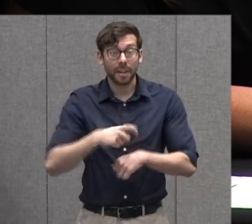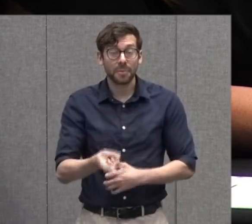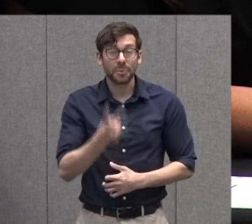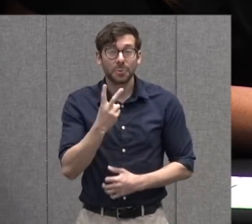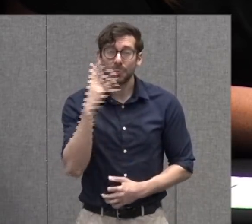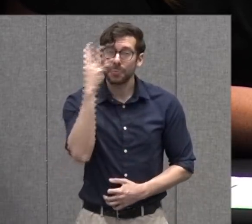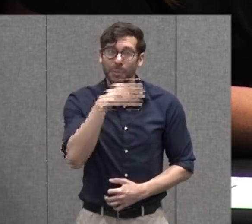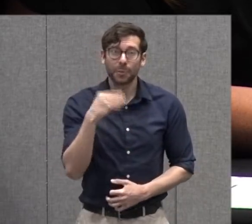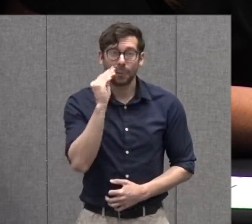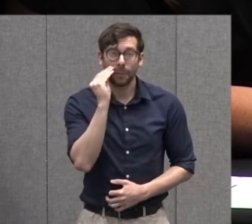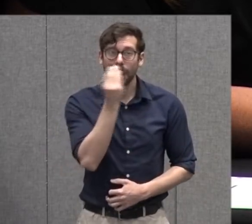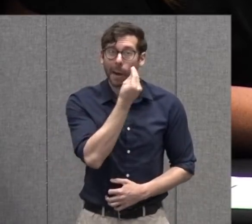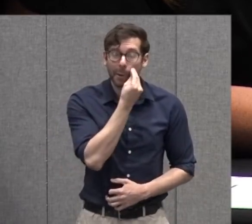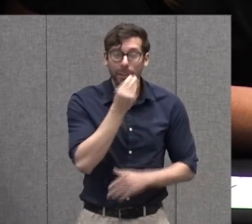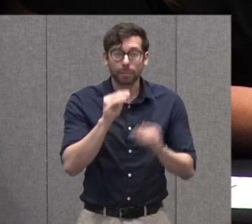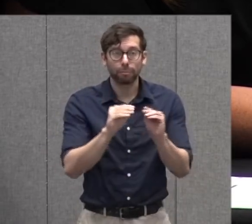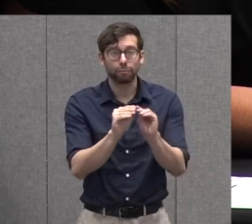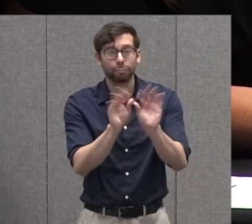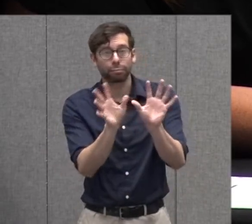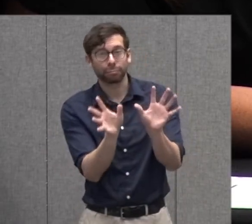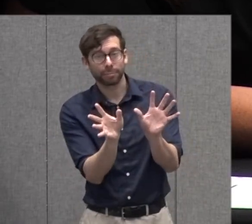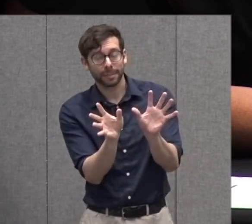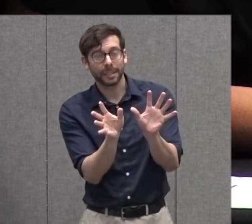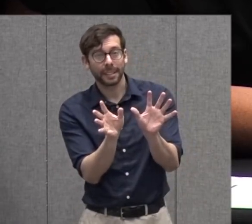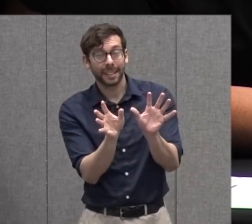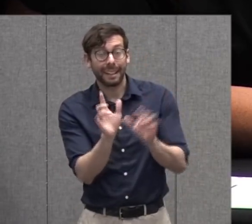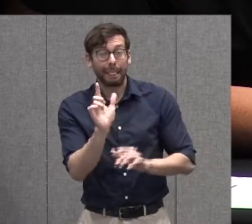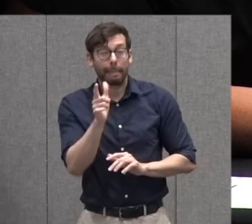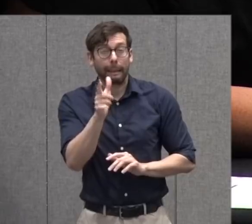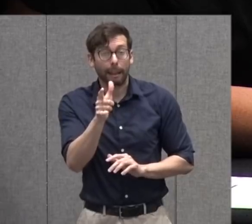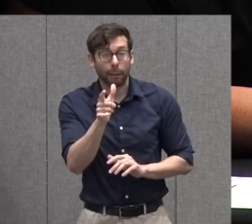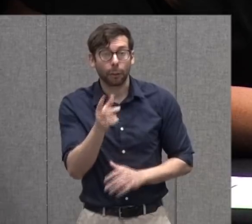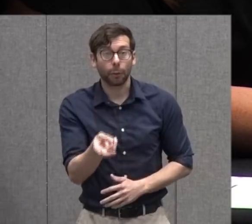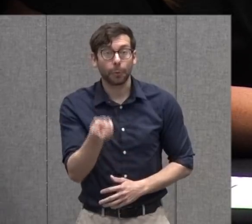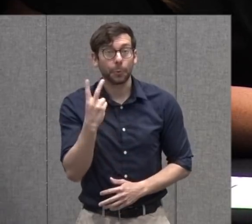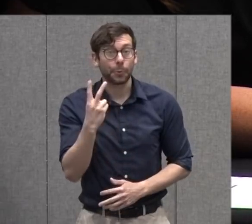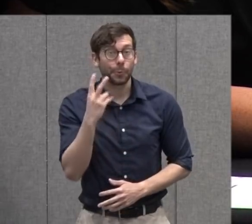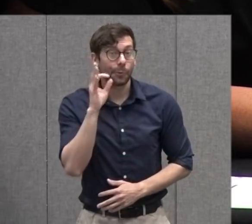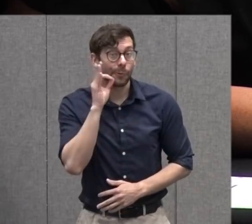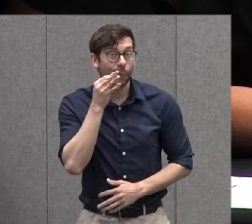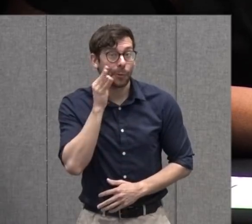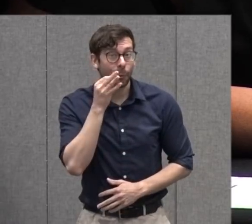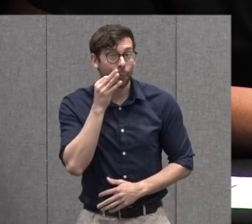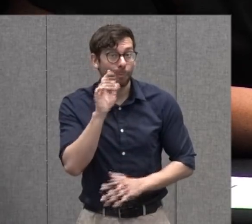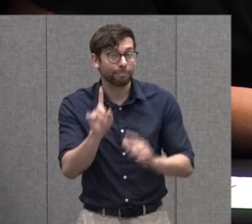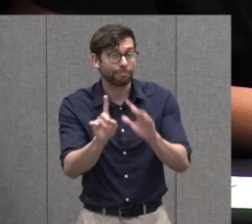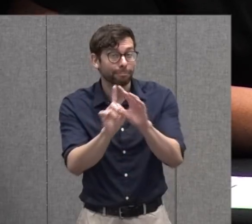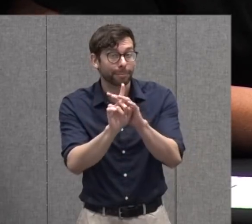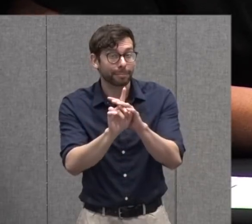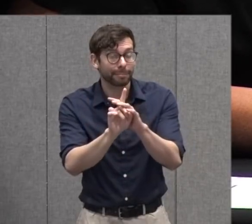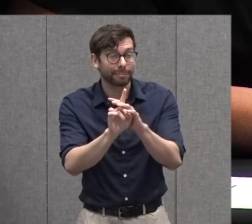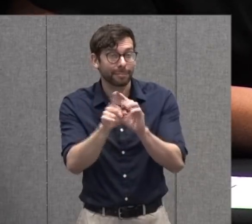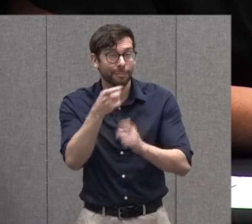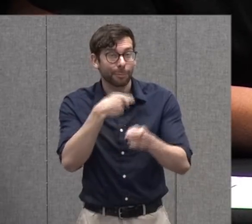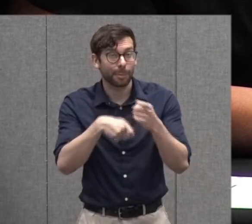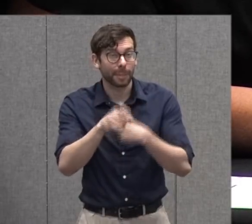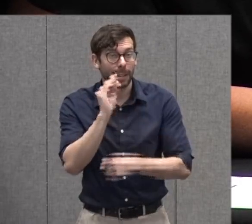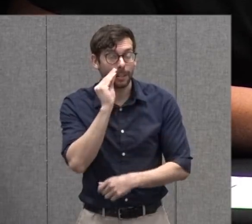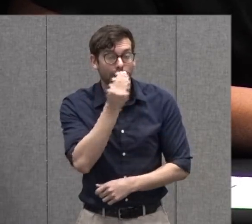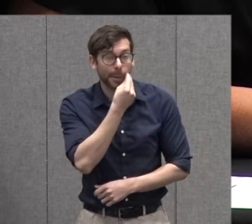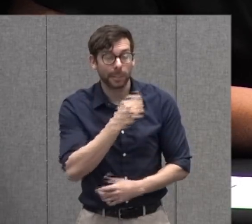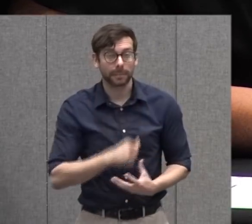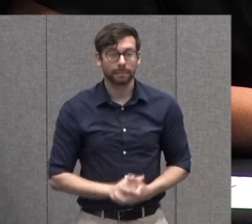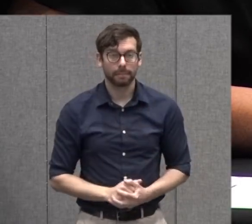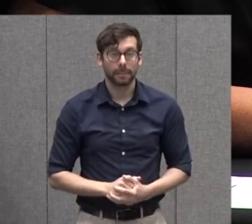plant. A little later, 2 fruit appeared where the 2 flowers had been. And in the